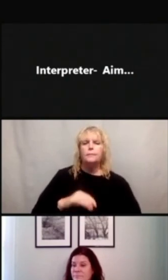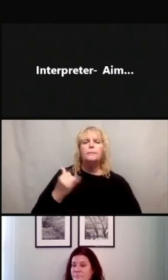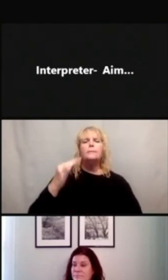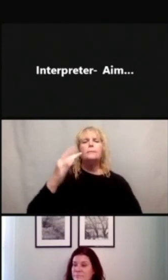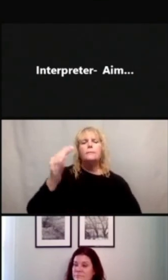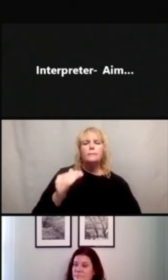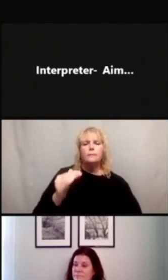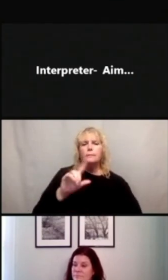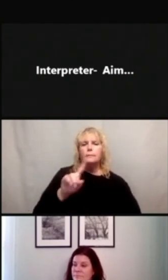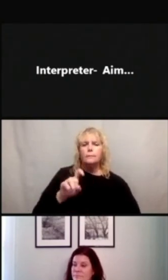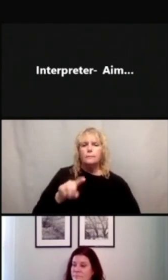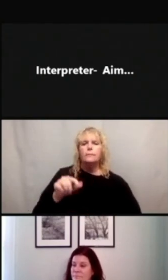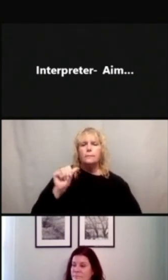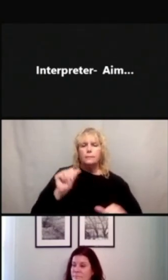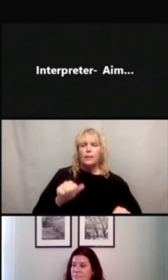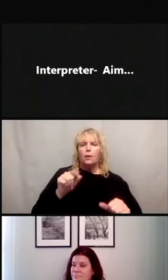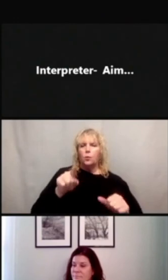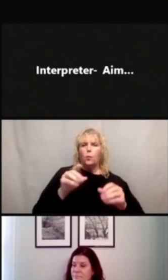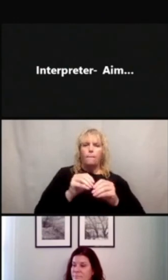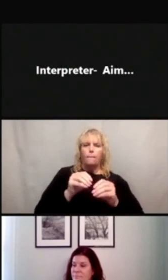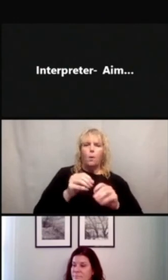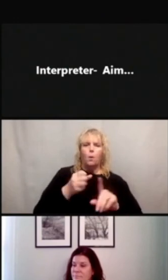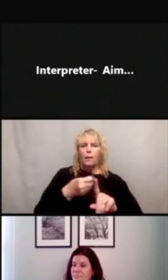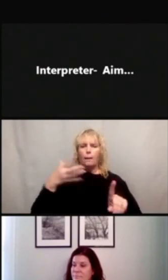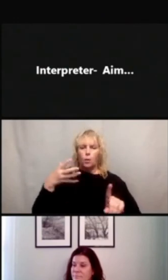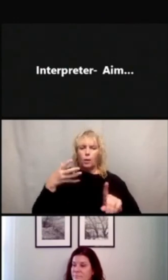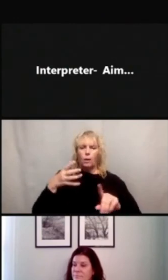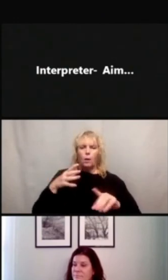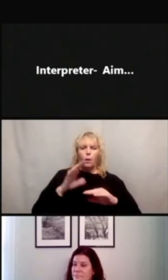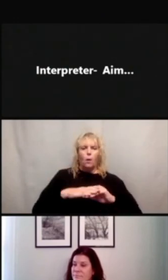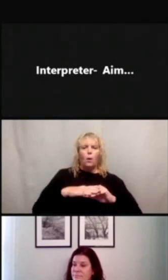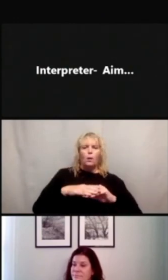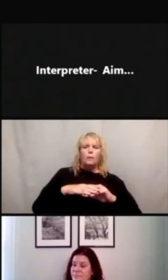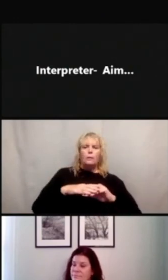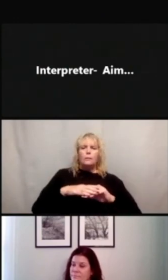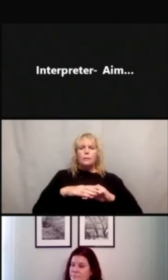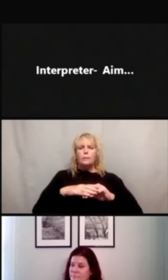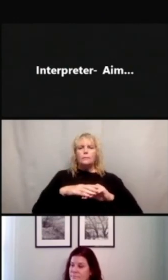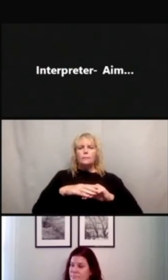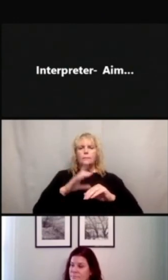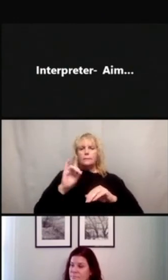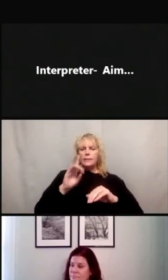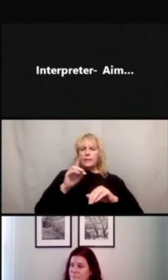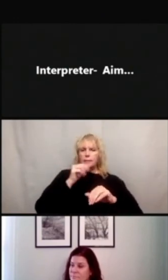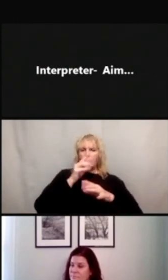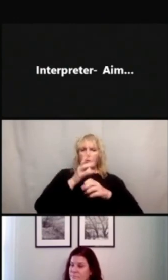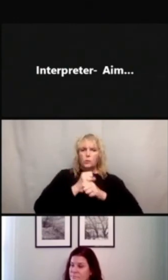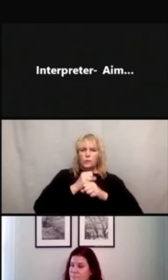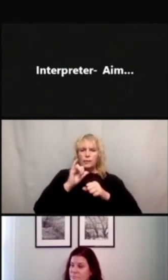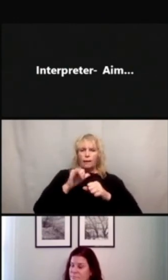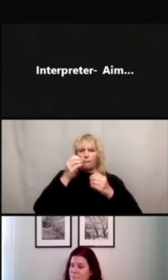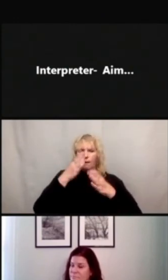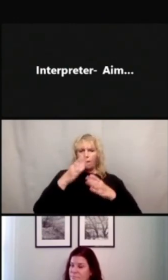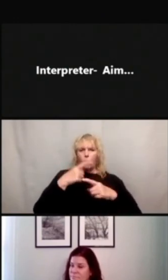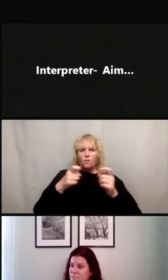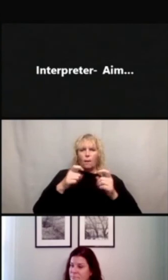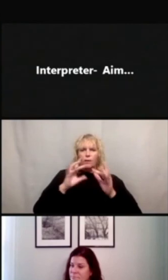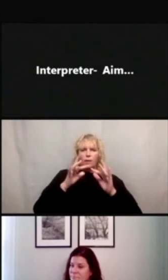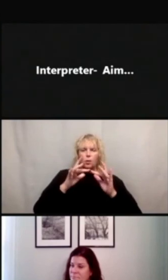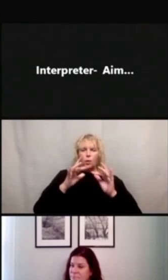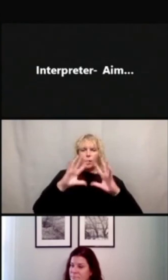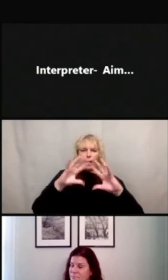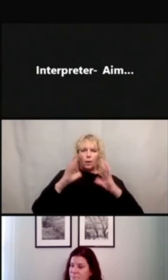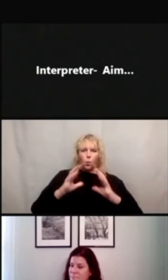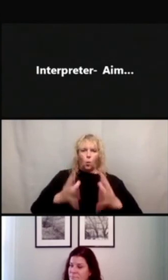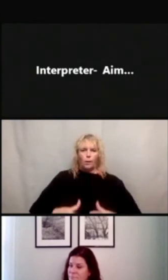question is, can you elaborate on the did not receive the information from the internet